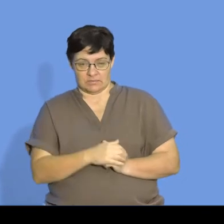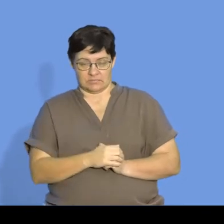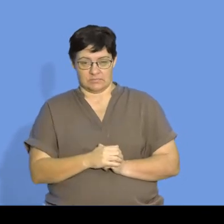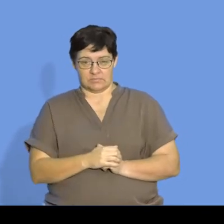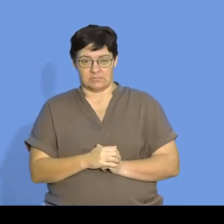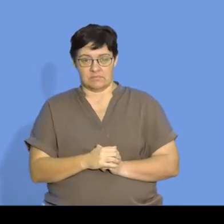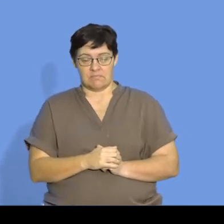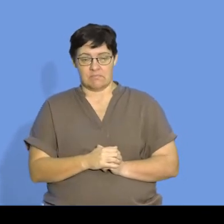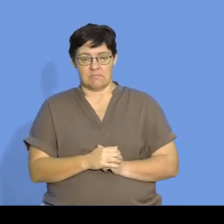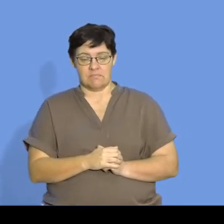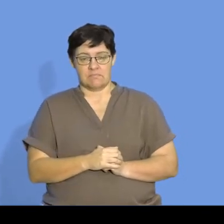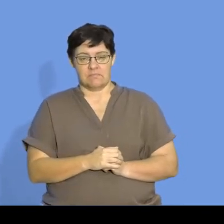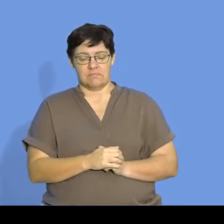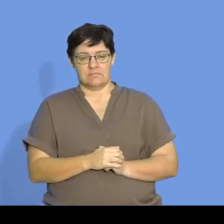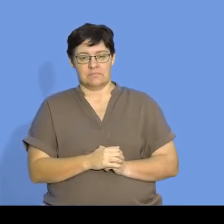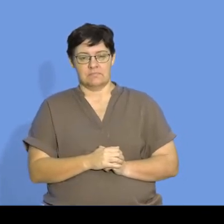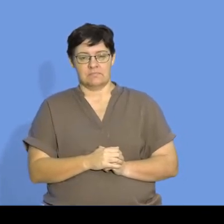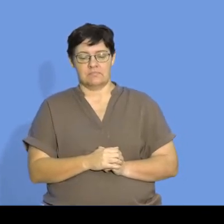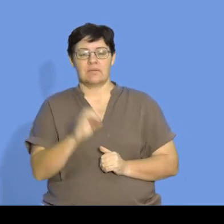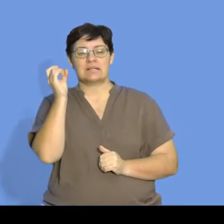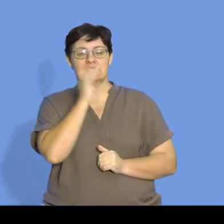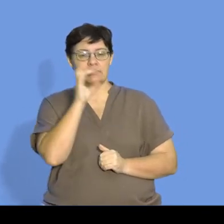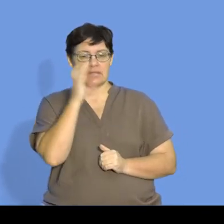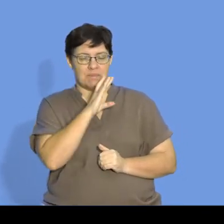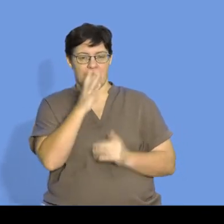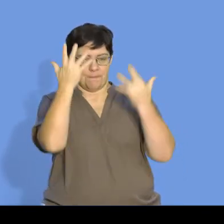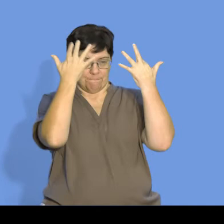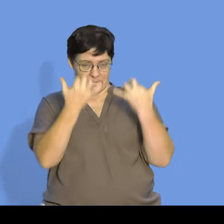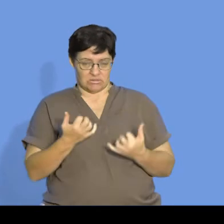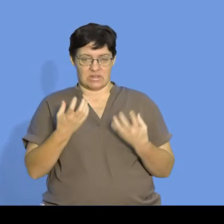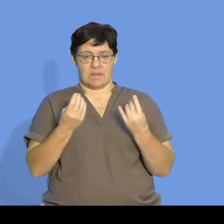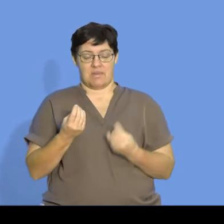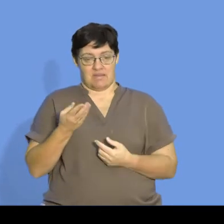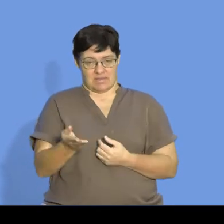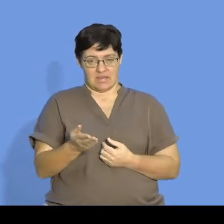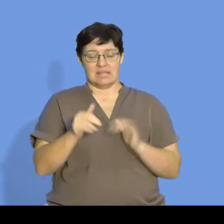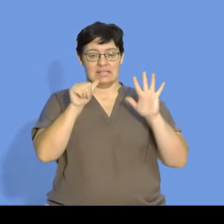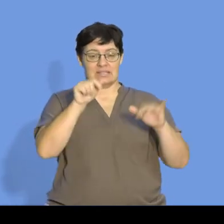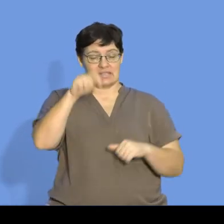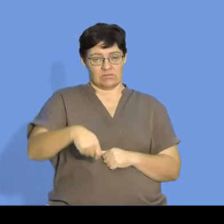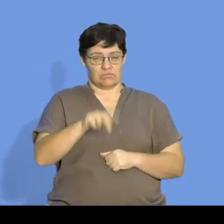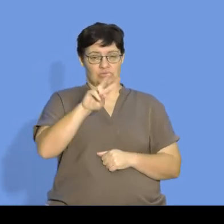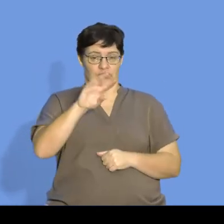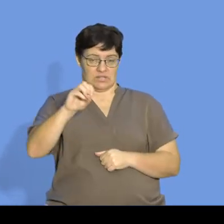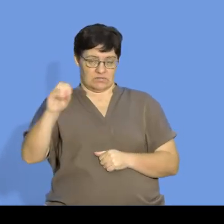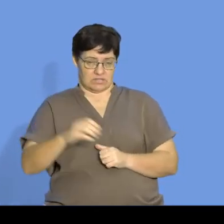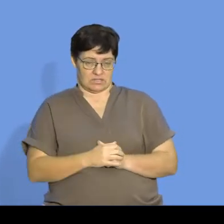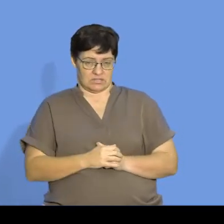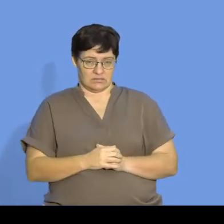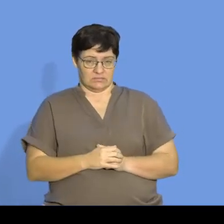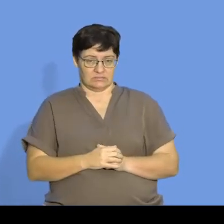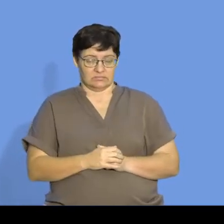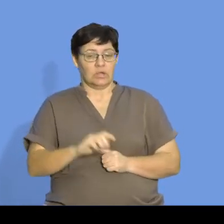here. You have your September budgeted figure of